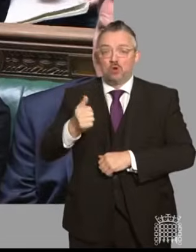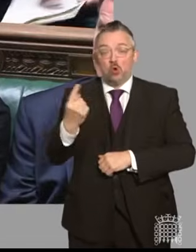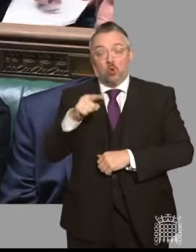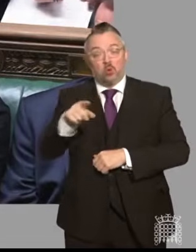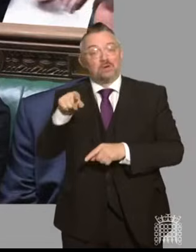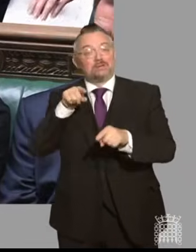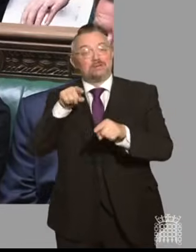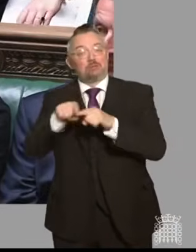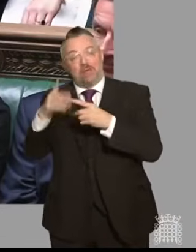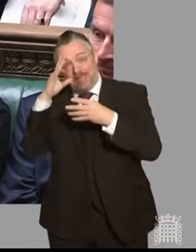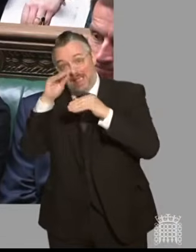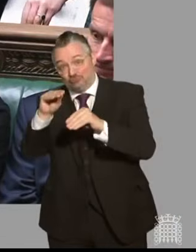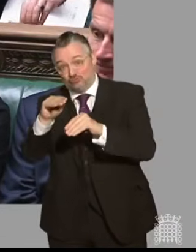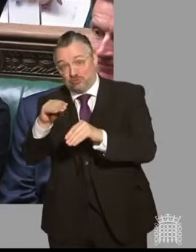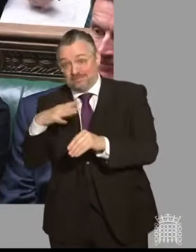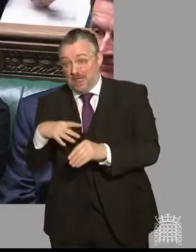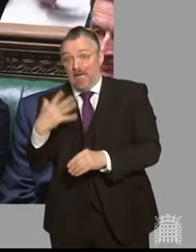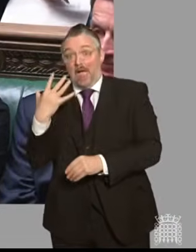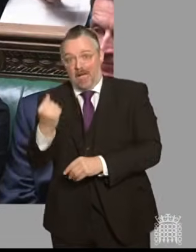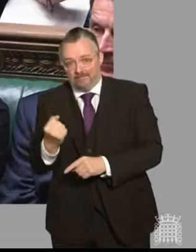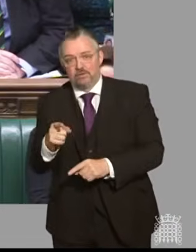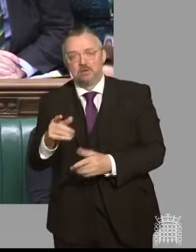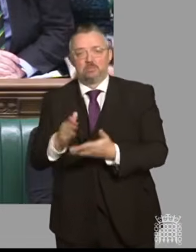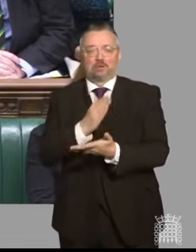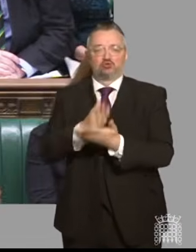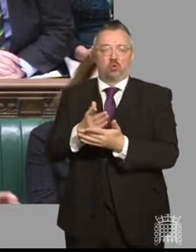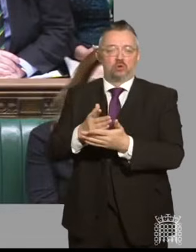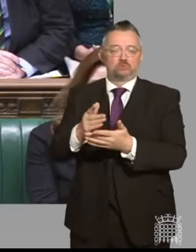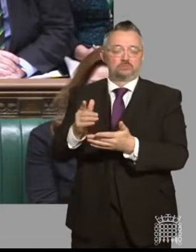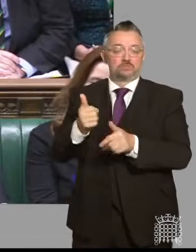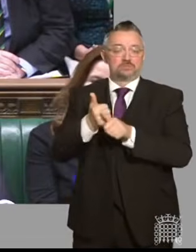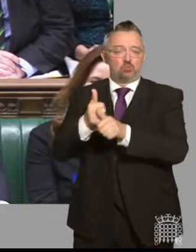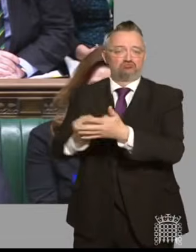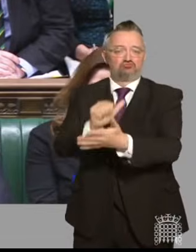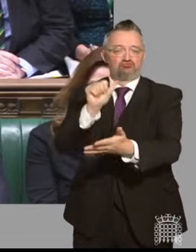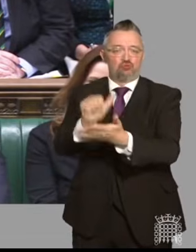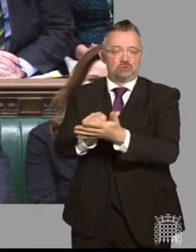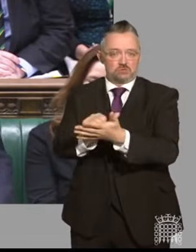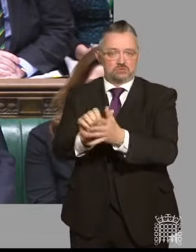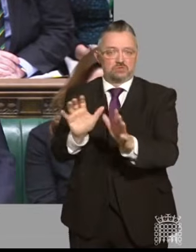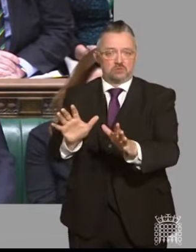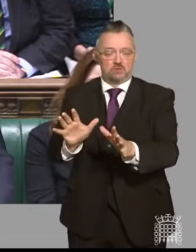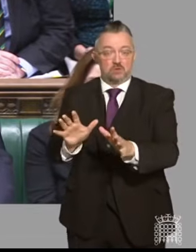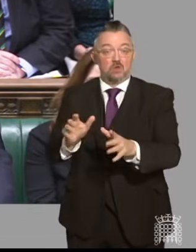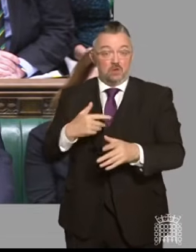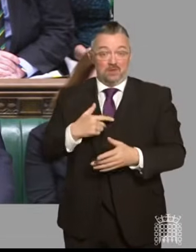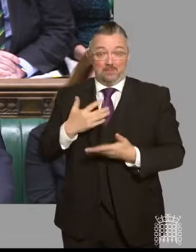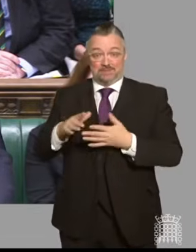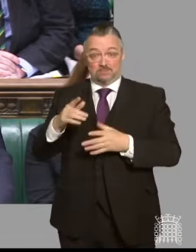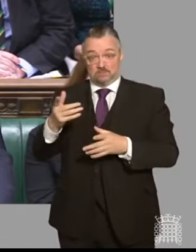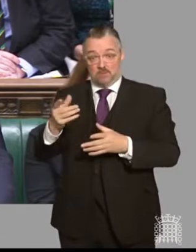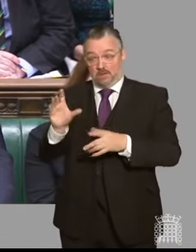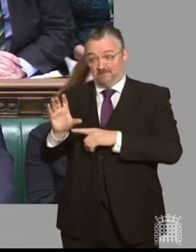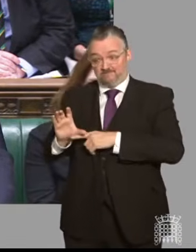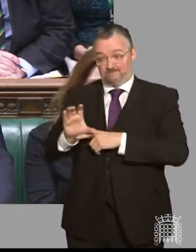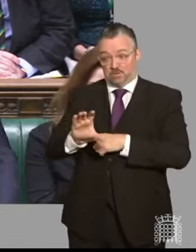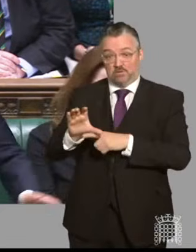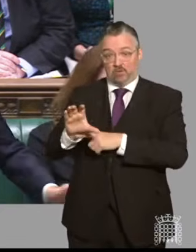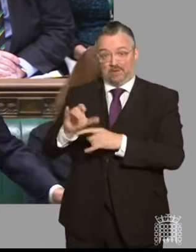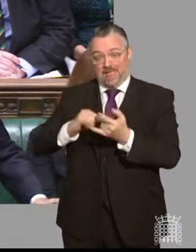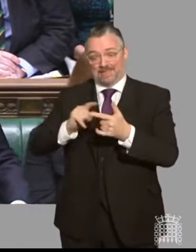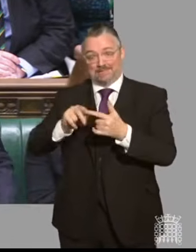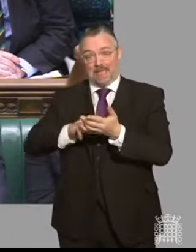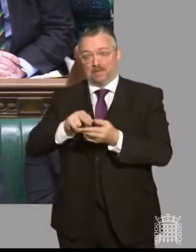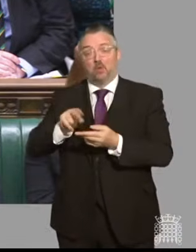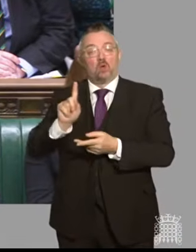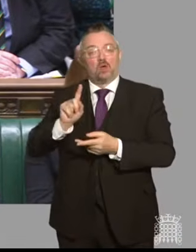in the right place at the right time. We've seen increased funding for SEN by 60% over this Parliament to over £10 billion,